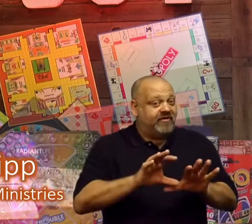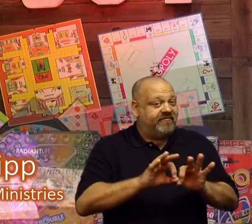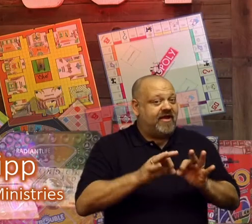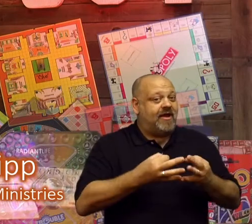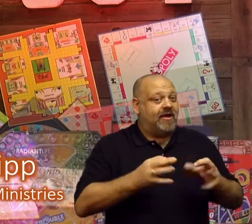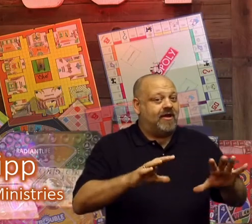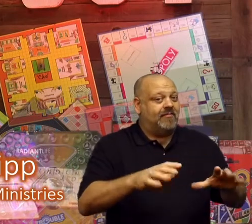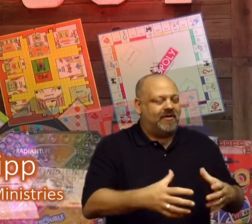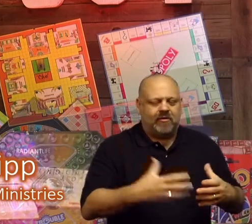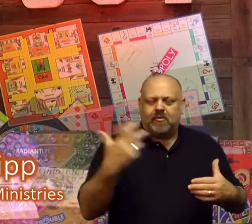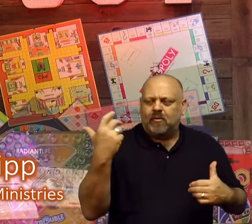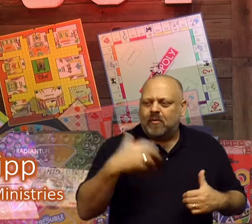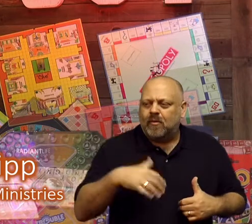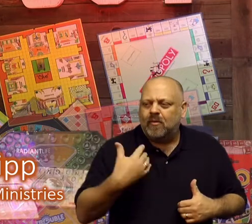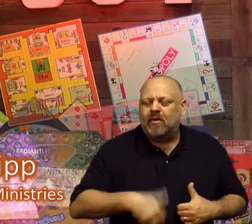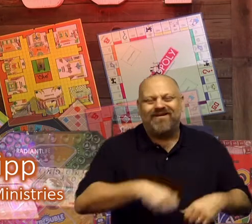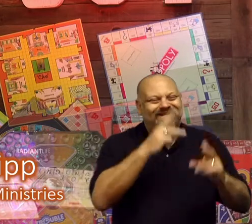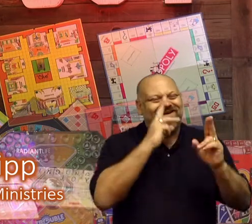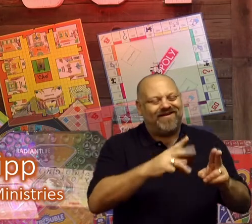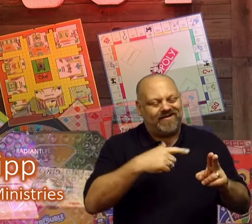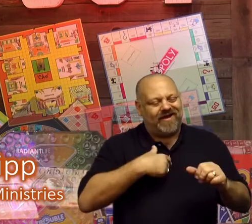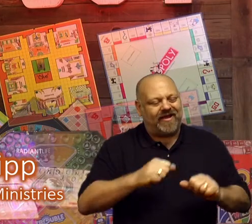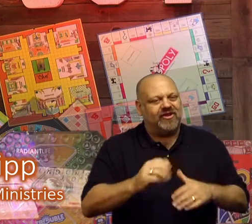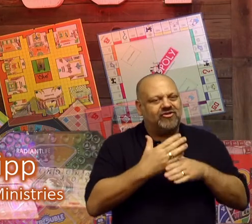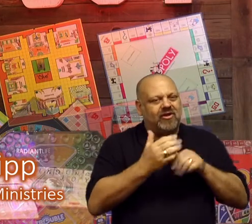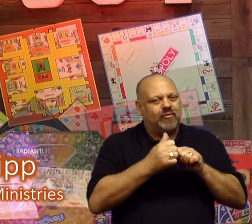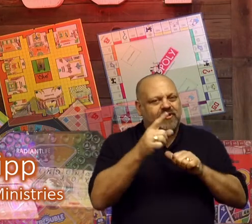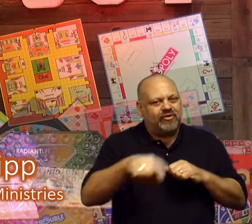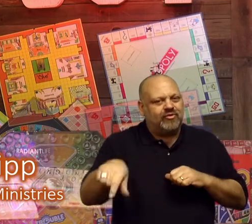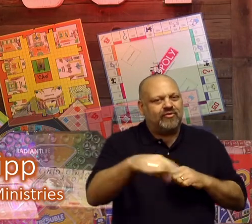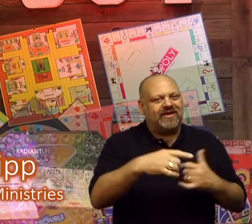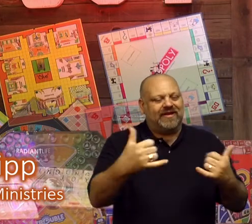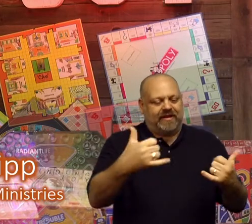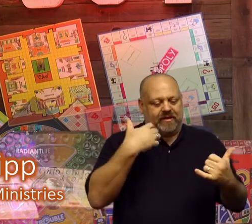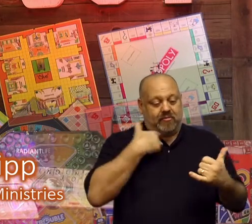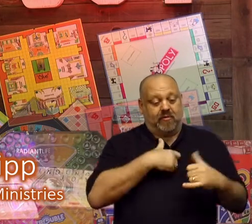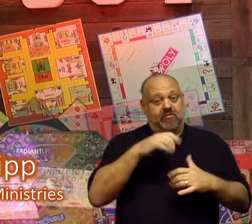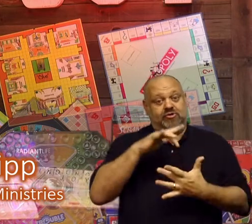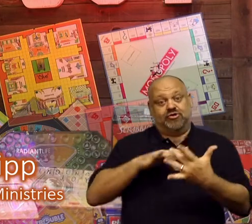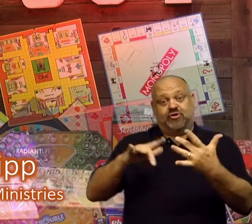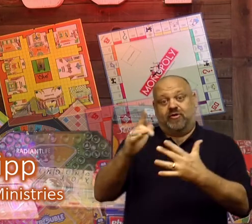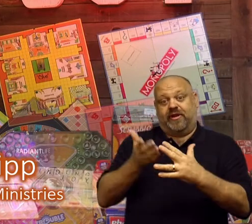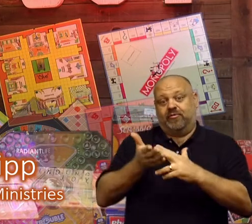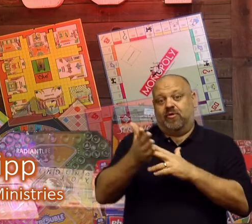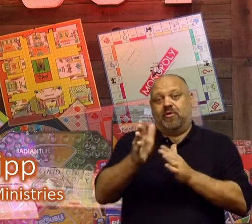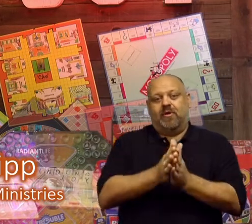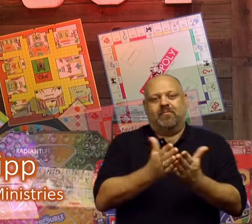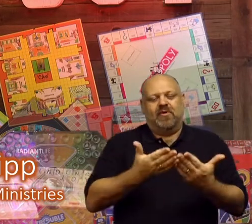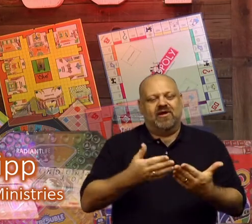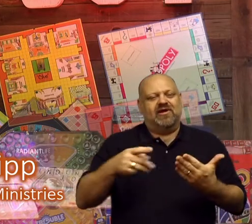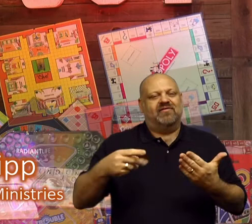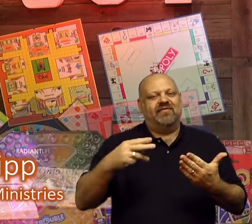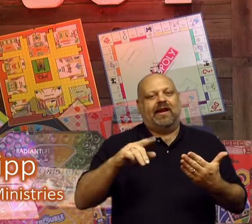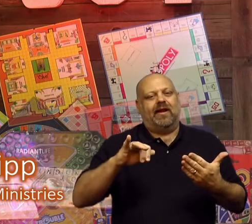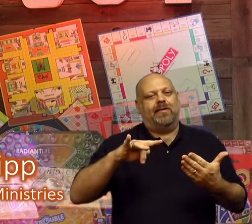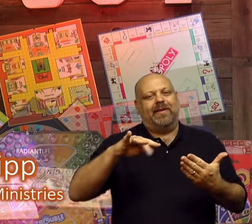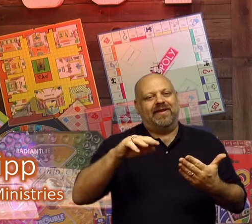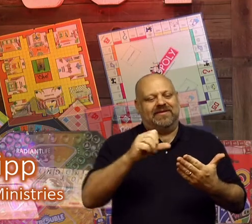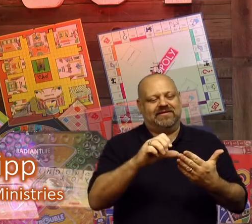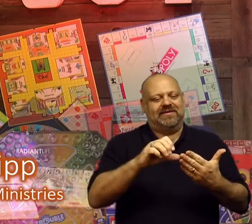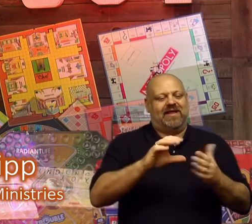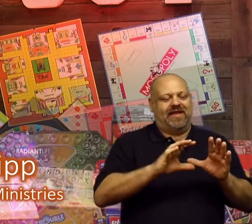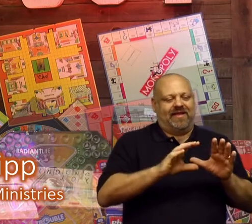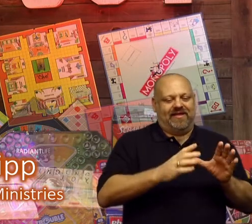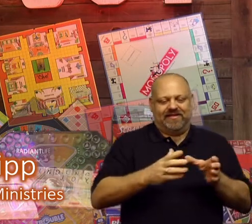Church family, what an honor it is for me to get to share with you today. We have been on a journey through the book of Philippians in this